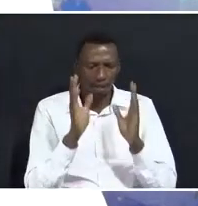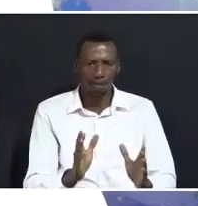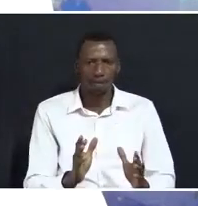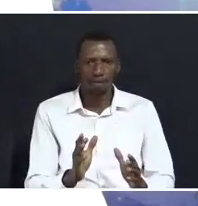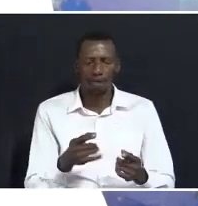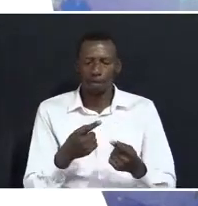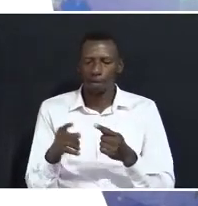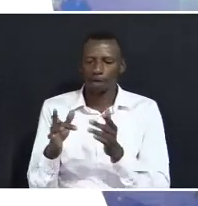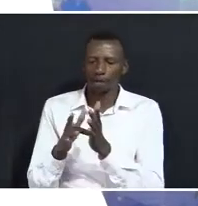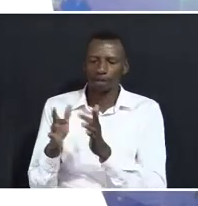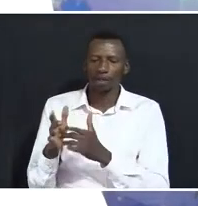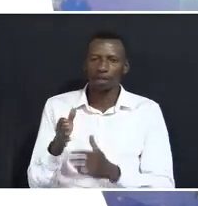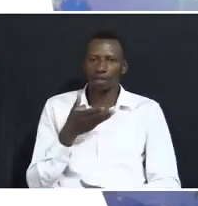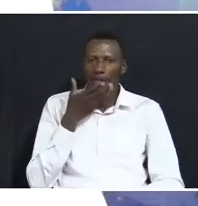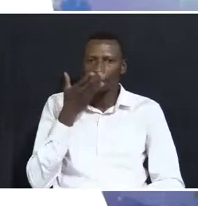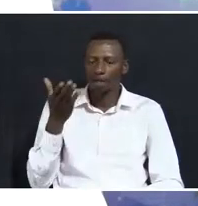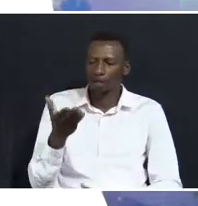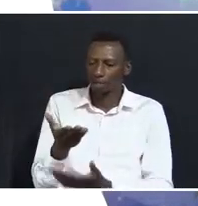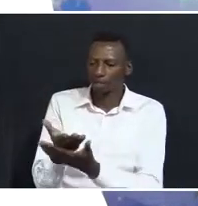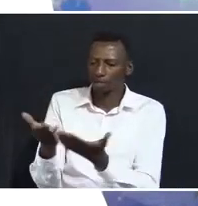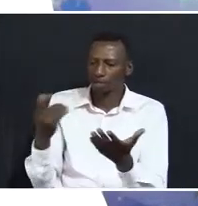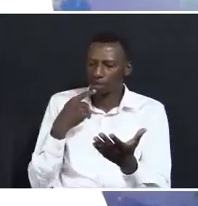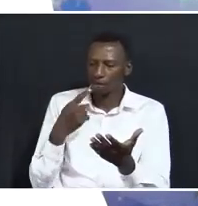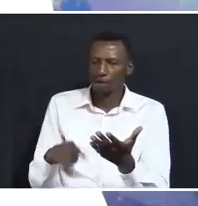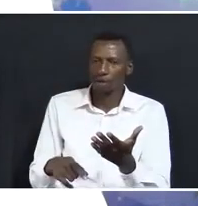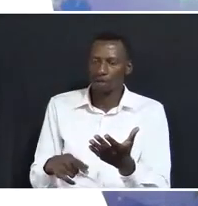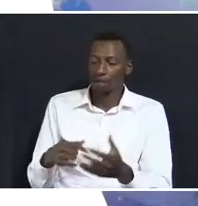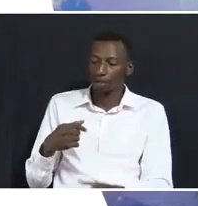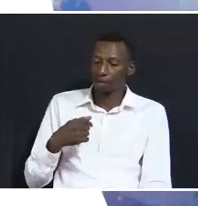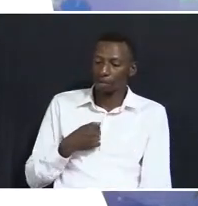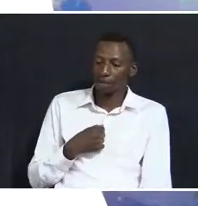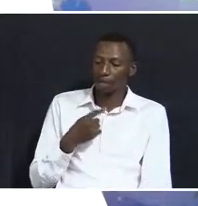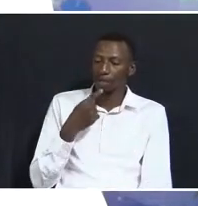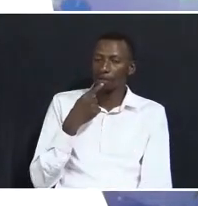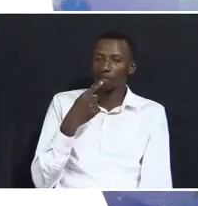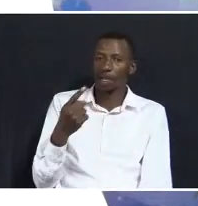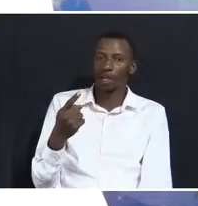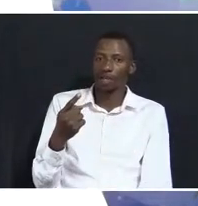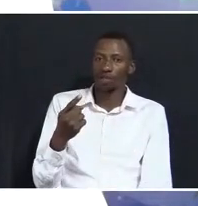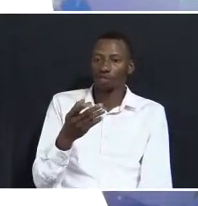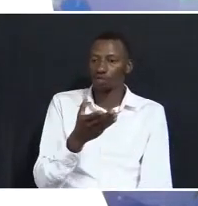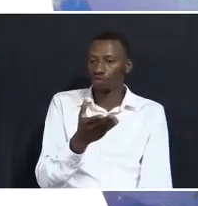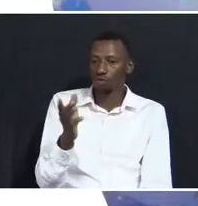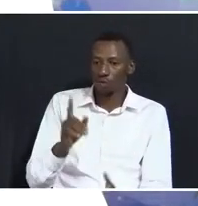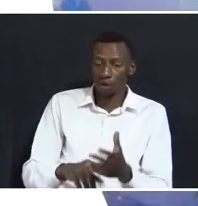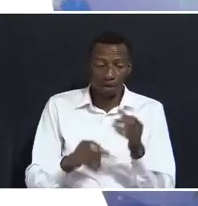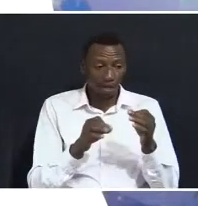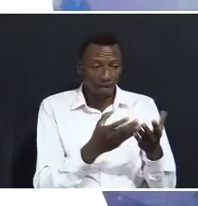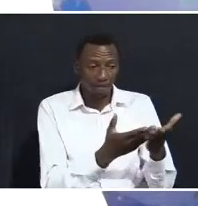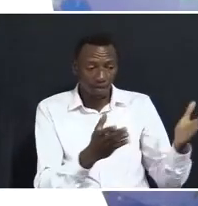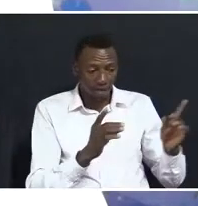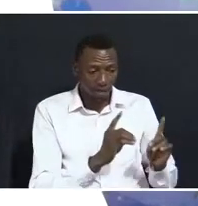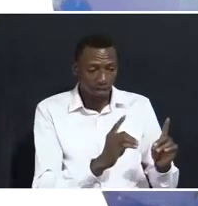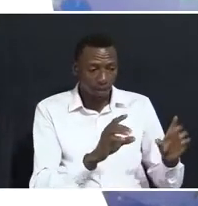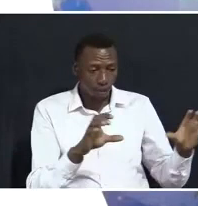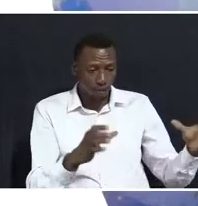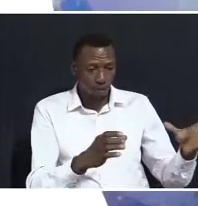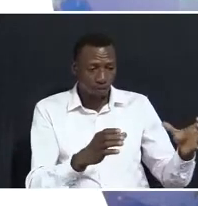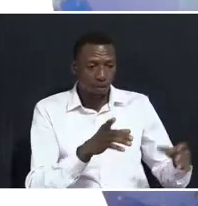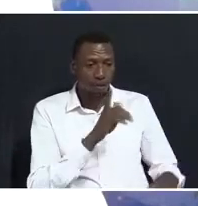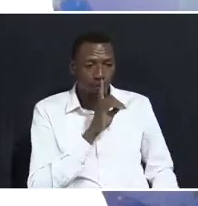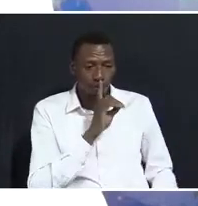But he answered and said to them, "I tell you that if this should keep silent, the